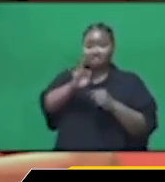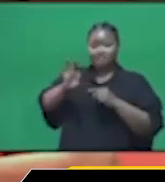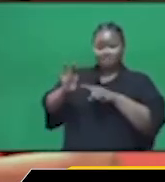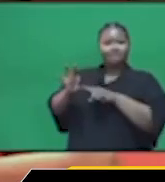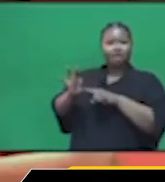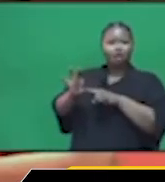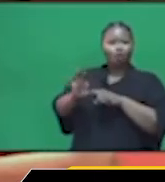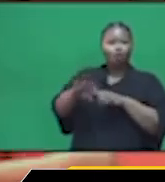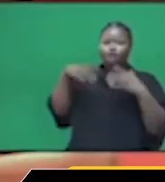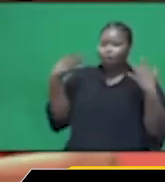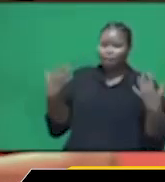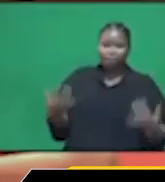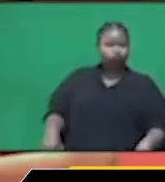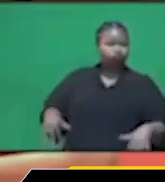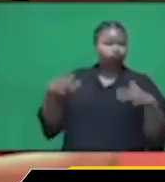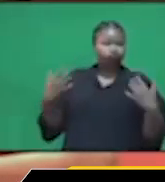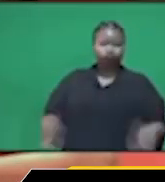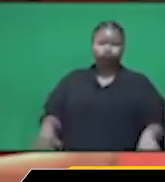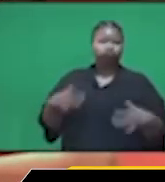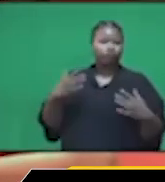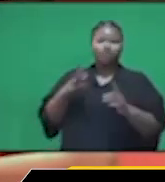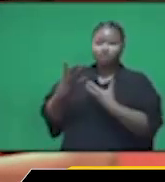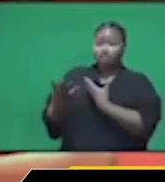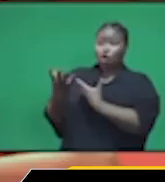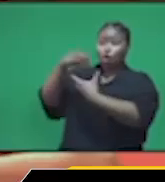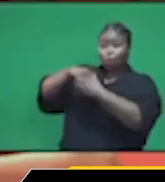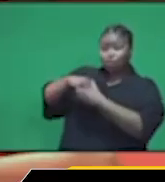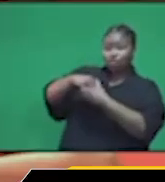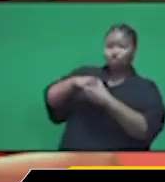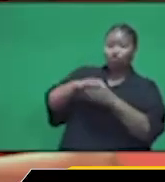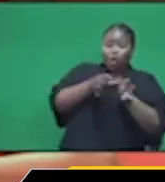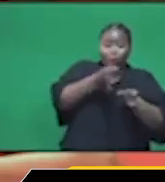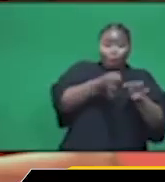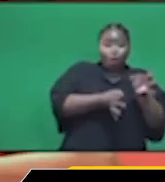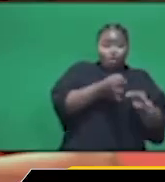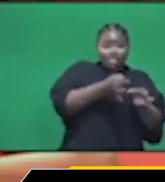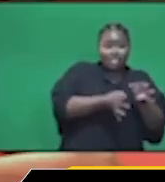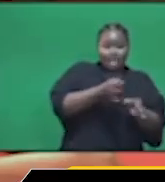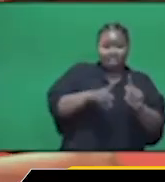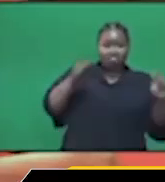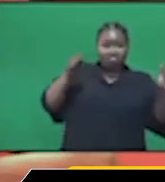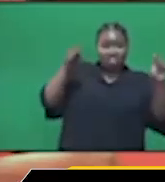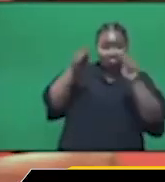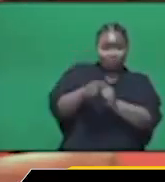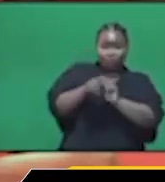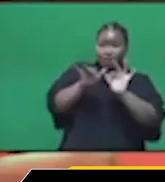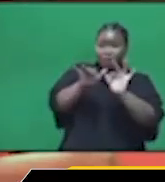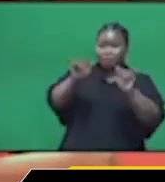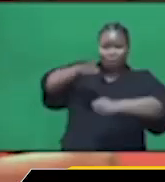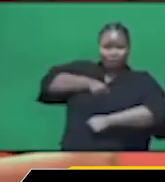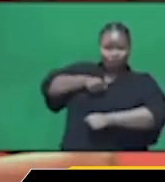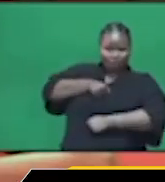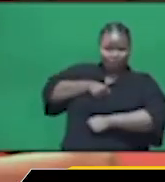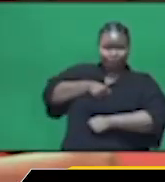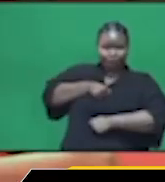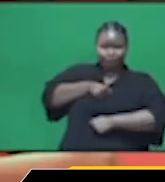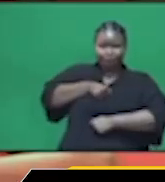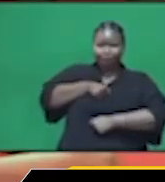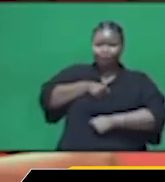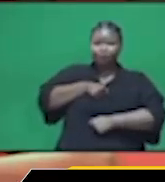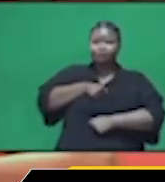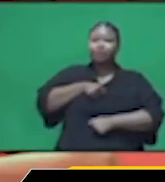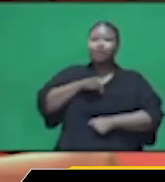your unwavering contribution to the political emancipation and the transformation of our people. As